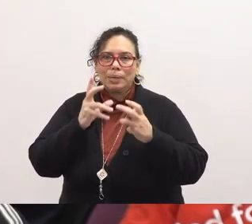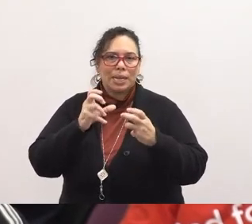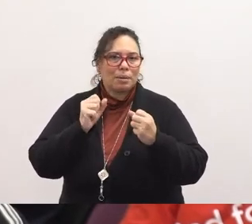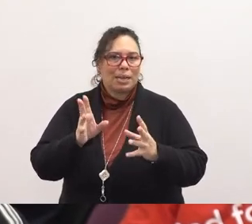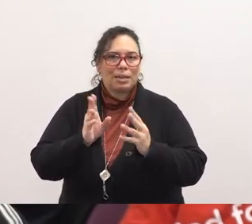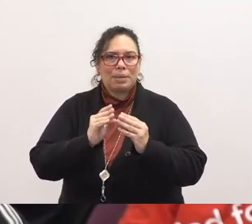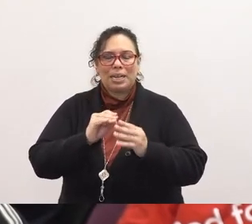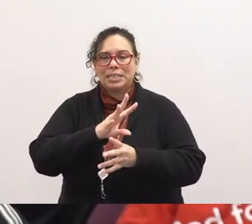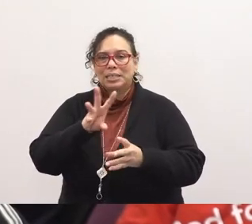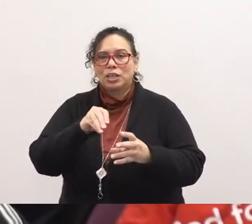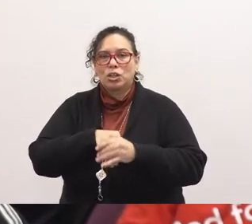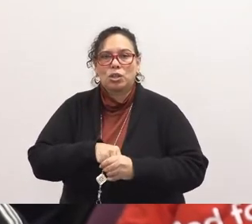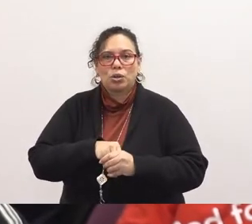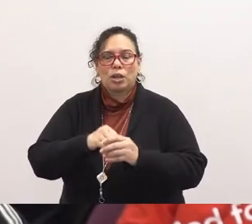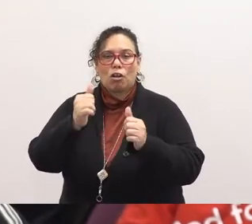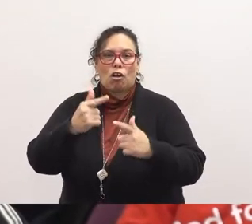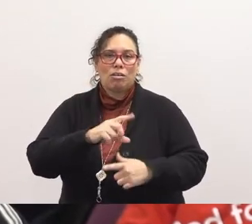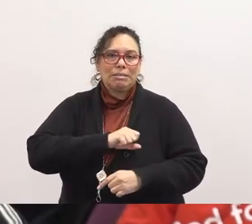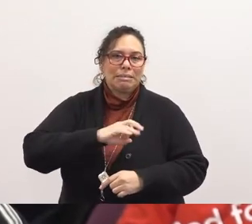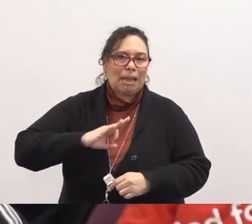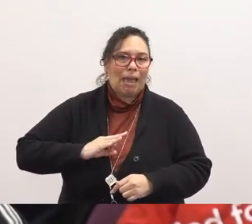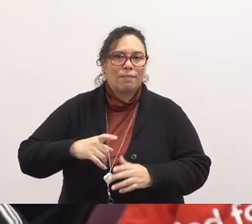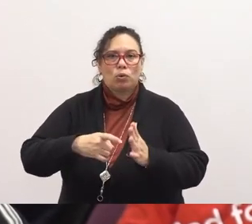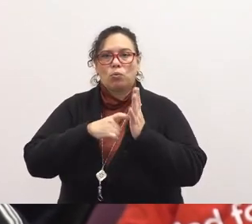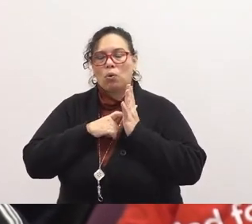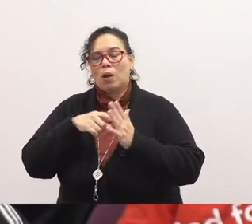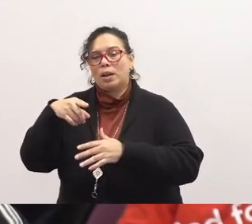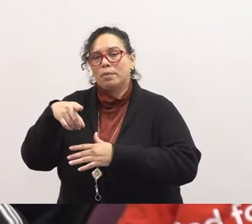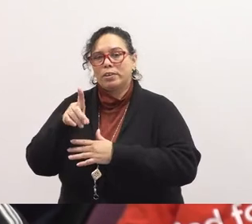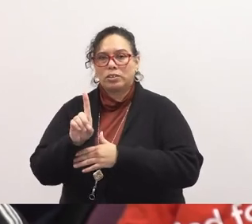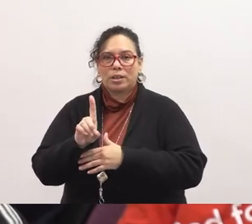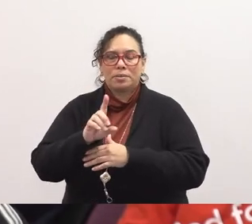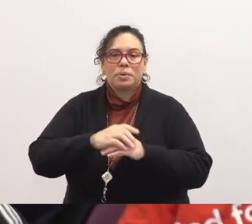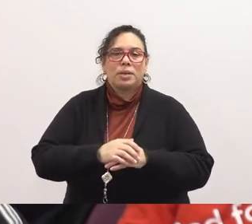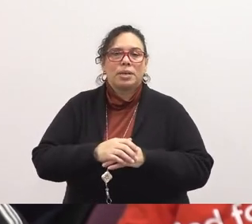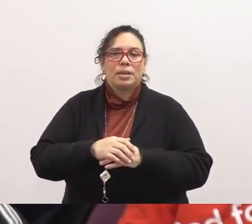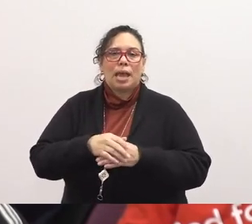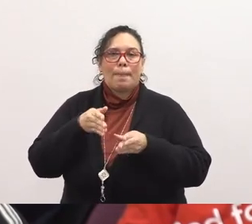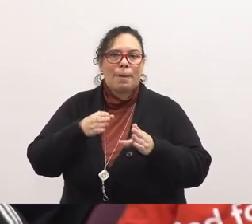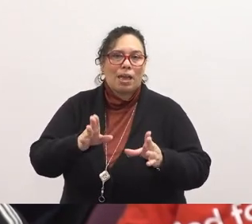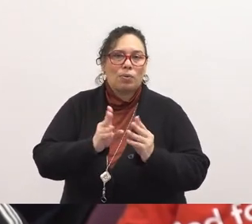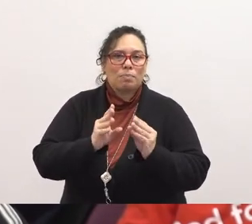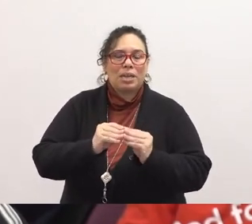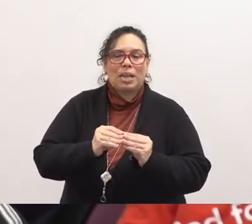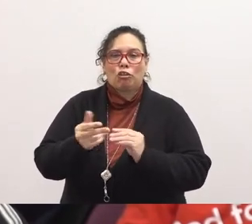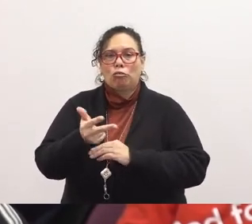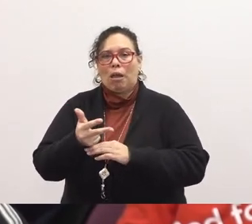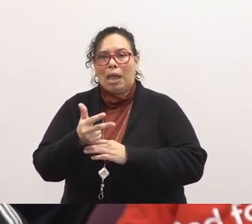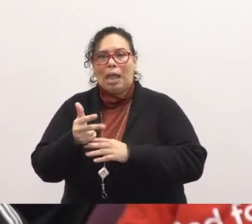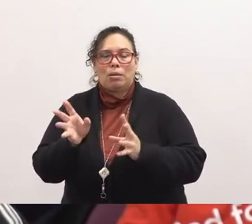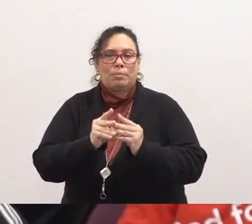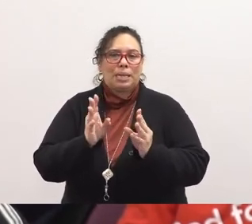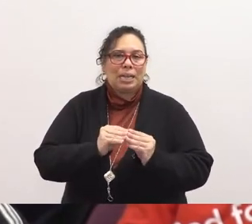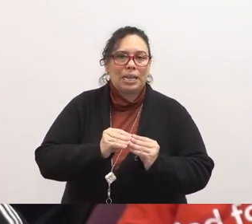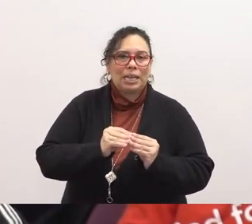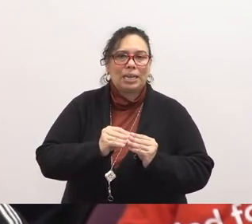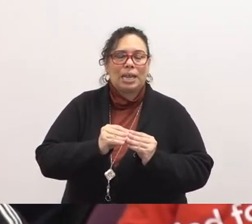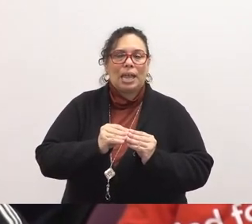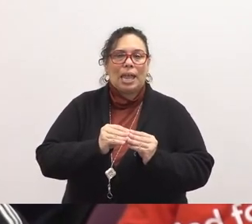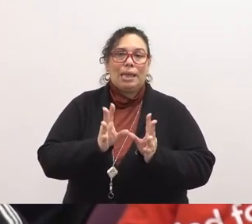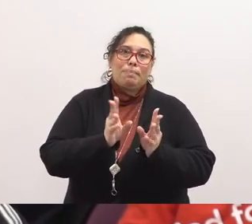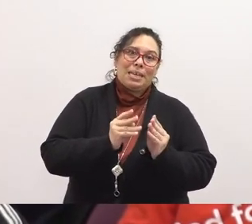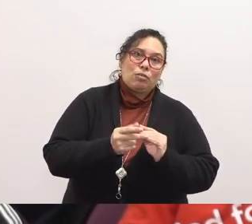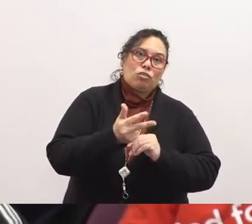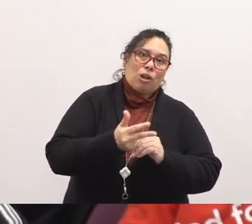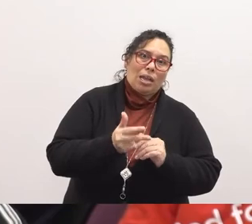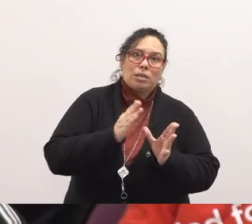meetings, including all staff meetings, required professional development, pathway meetings, triad meetings, and meetings with the triad to plan for our